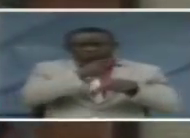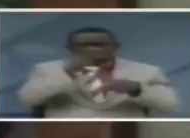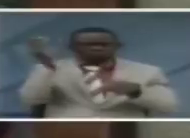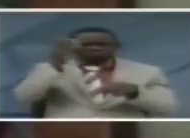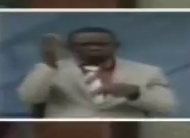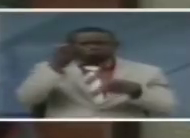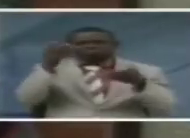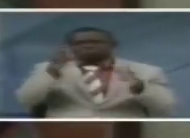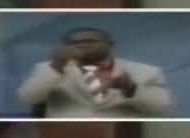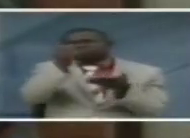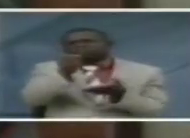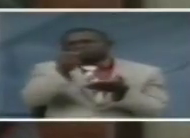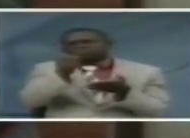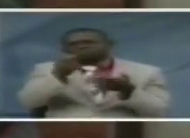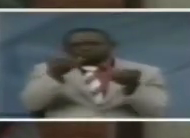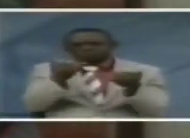2018,